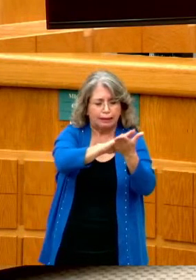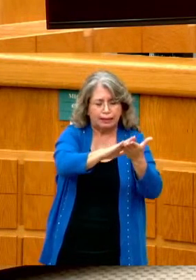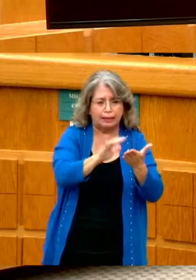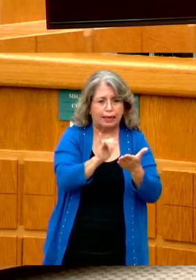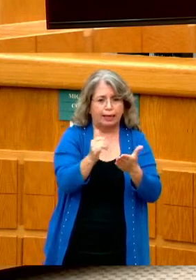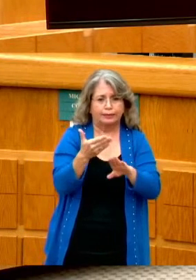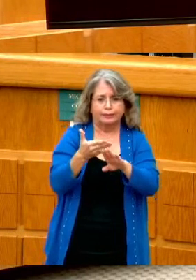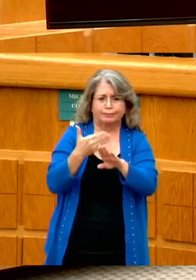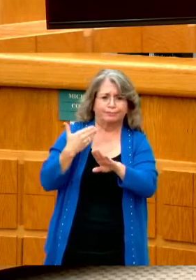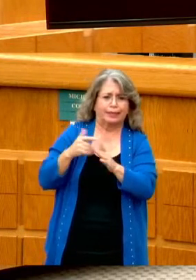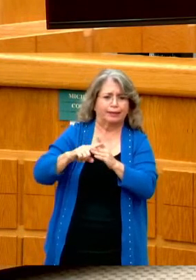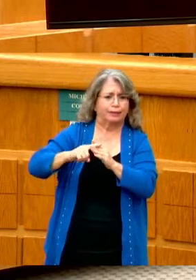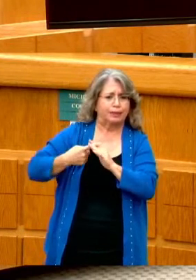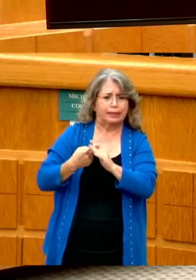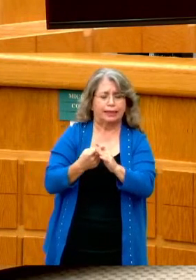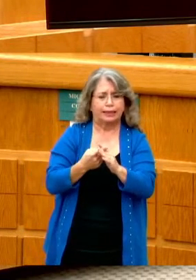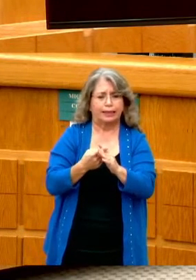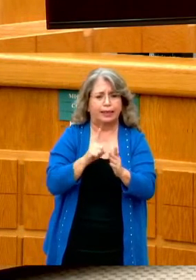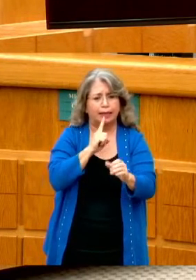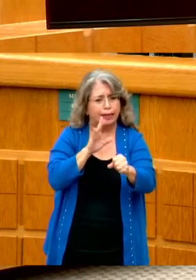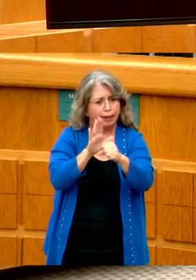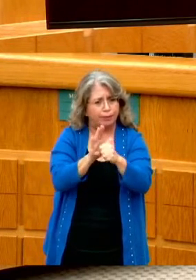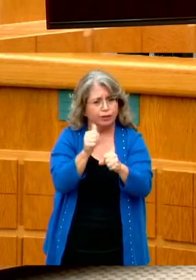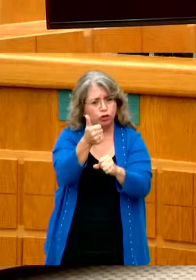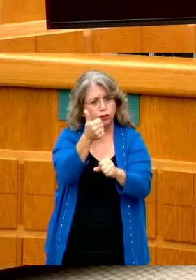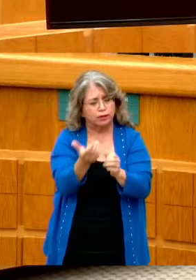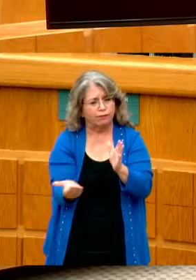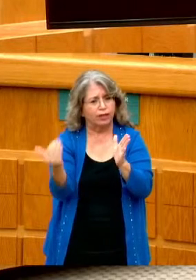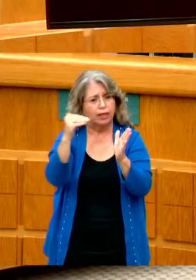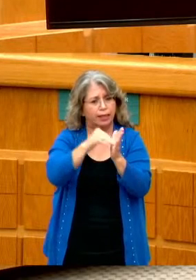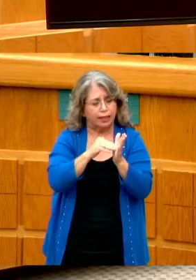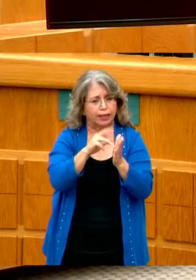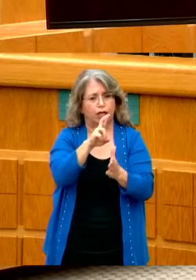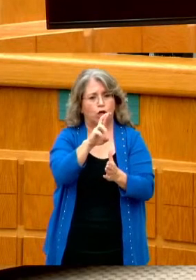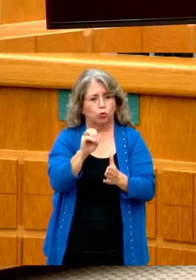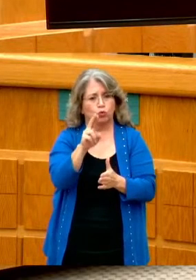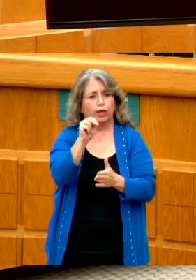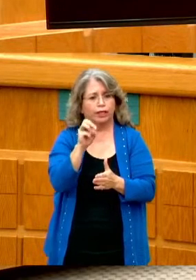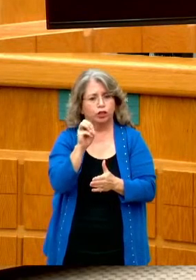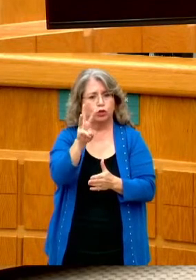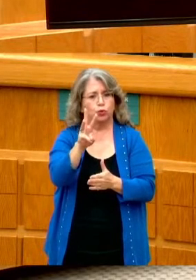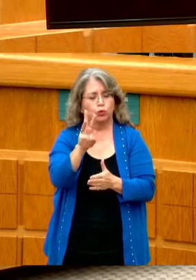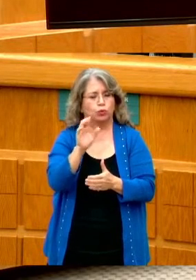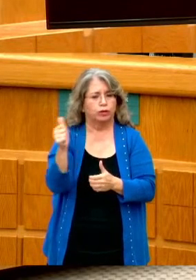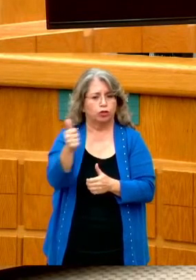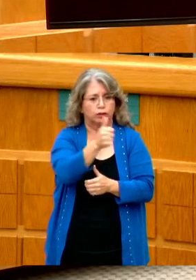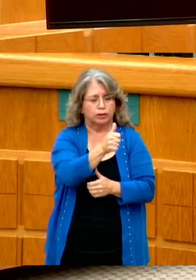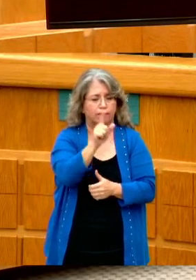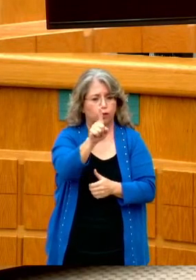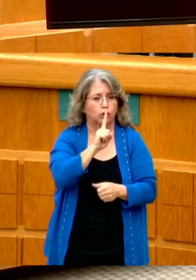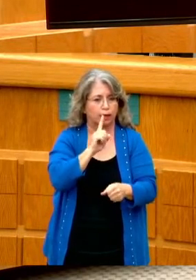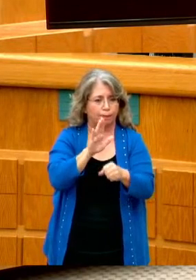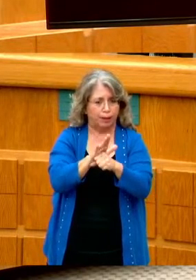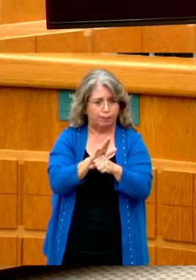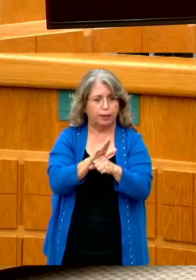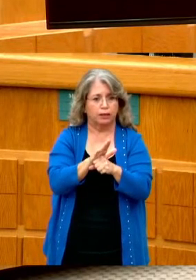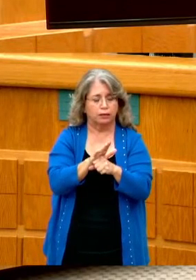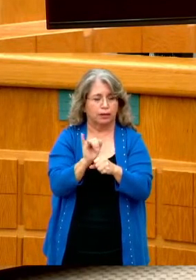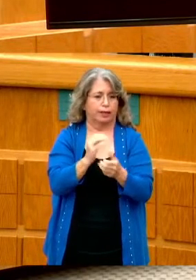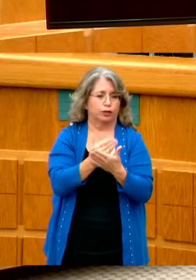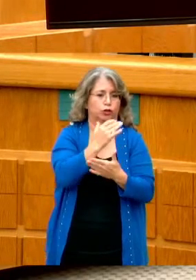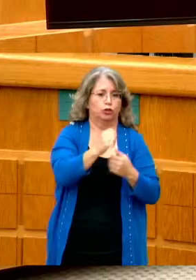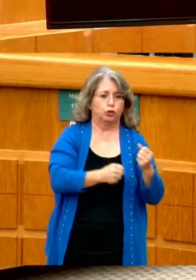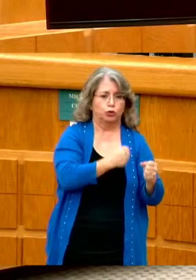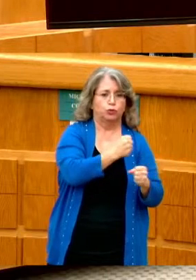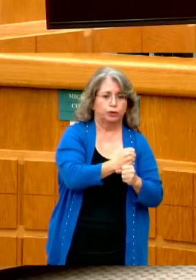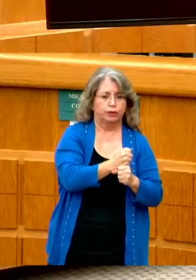that again. Recommit yourself. Repurpose yourself. Renew yourself and your commitment So make sure that we